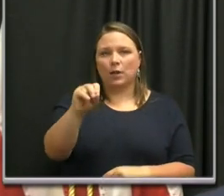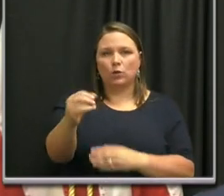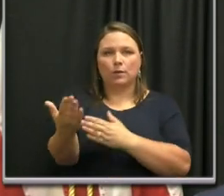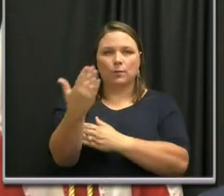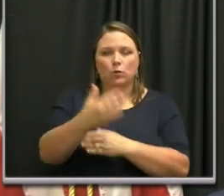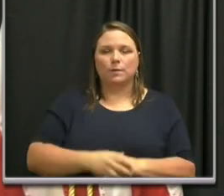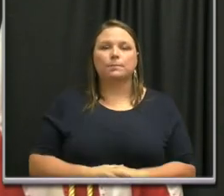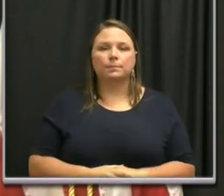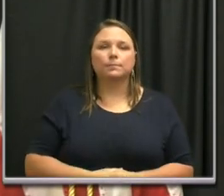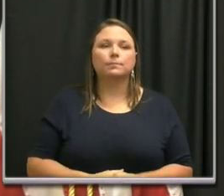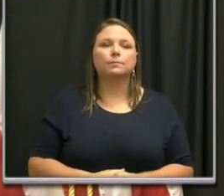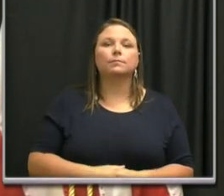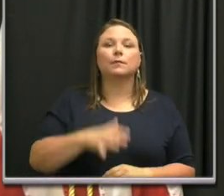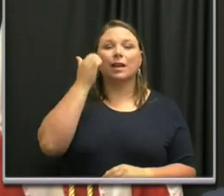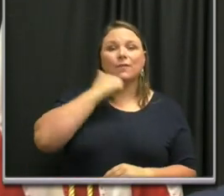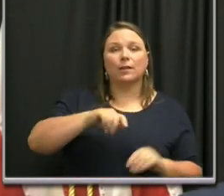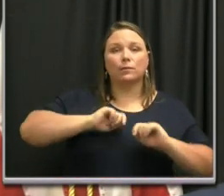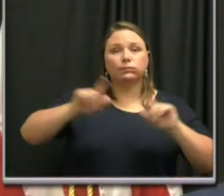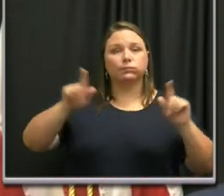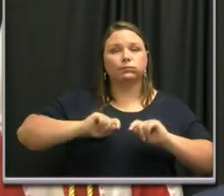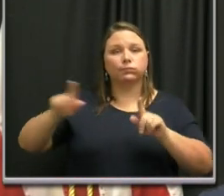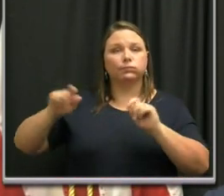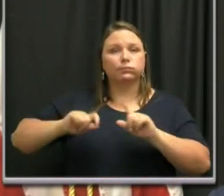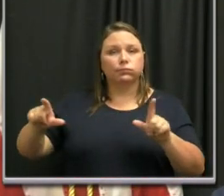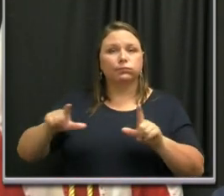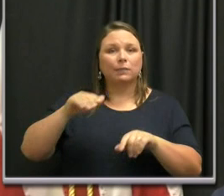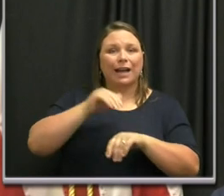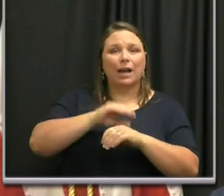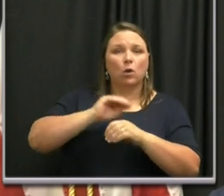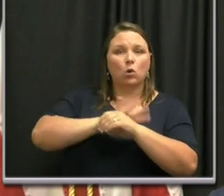a.m. Daily updates will be posted at